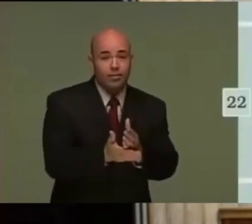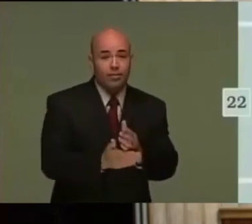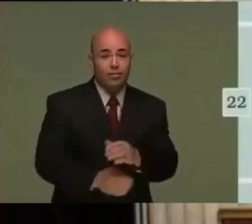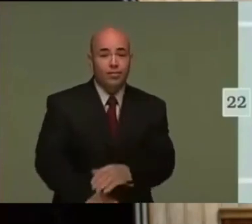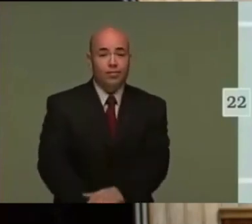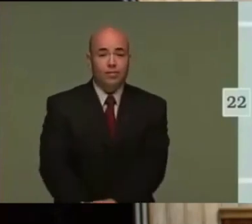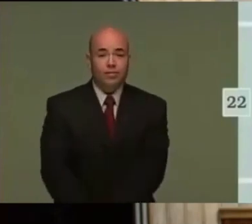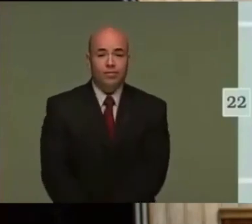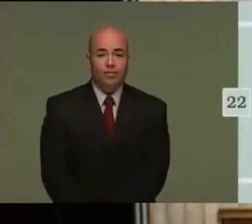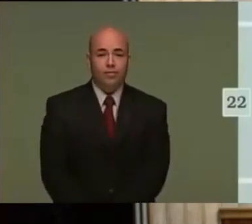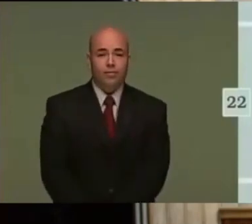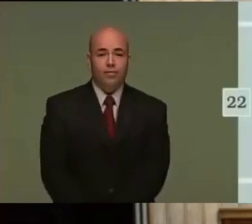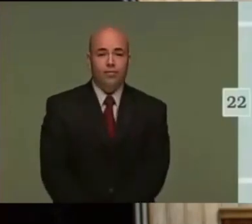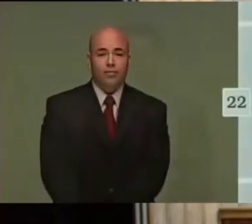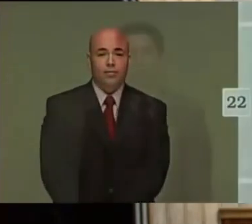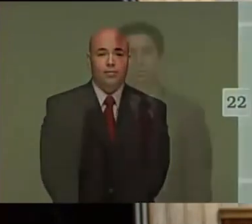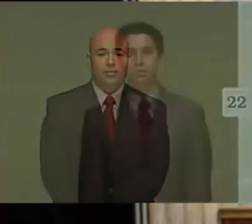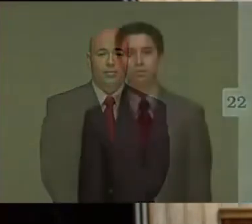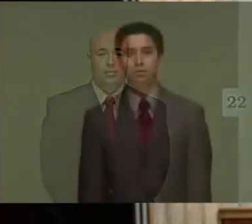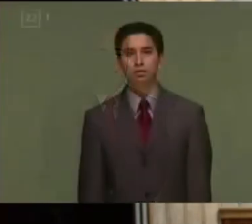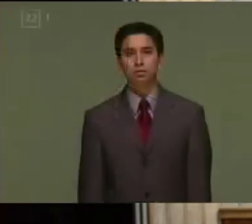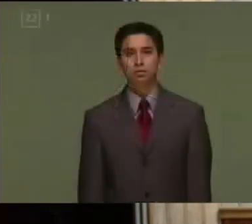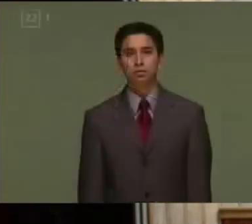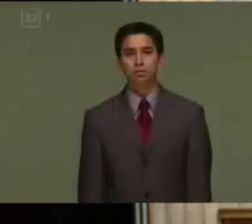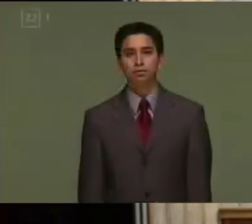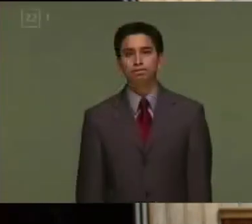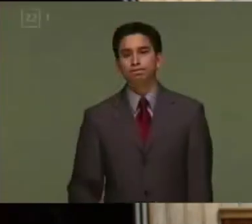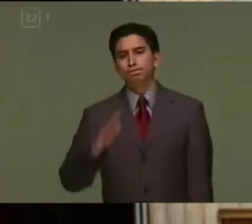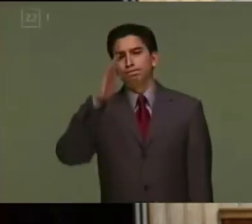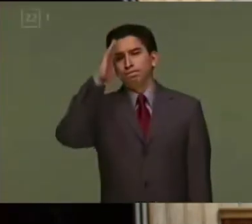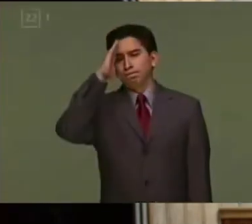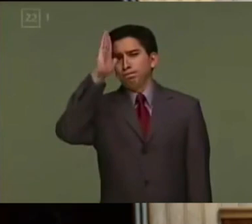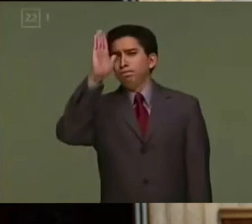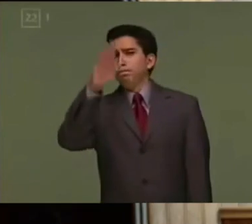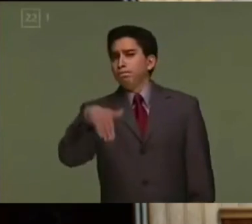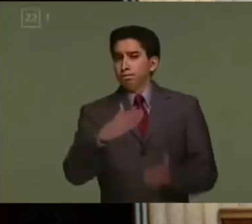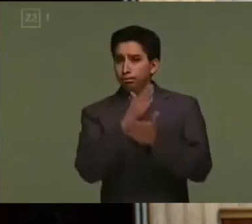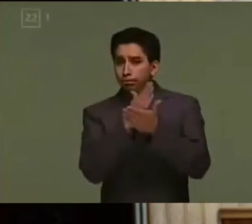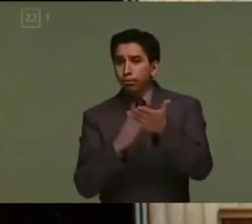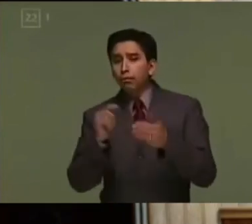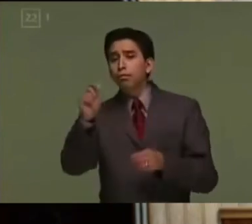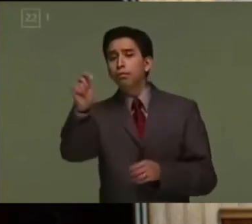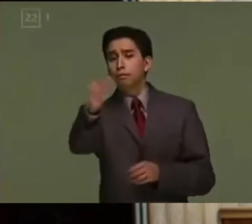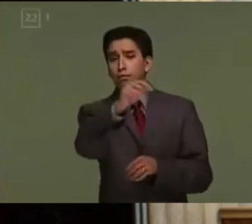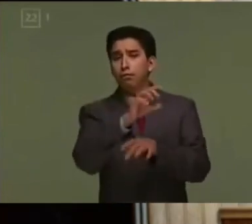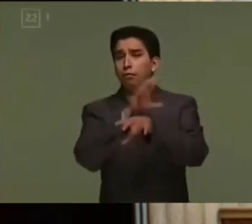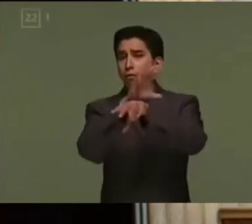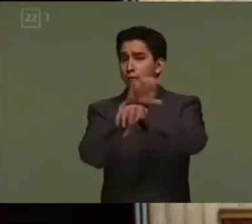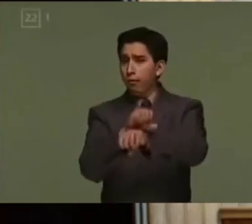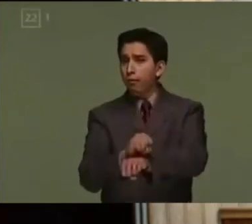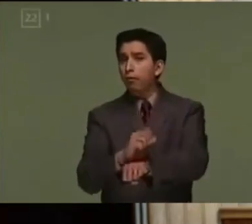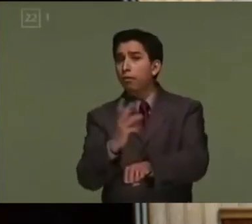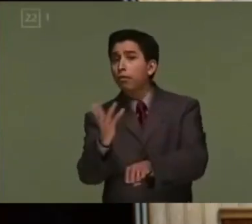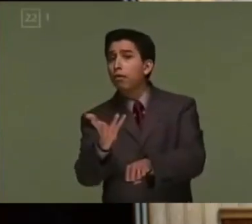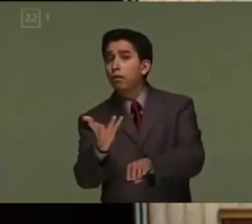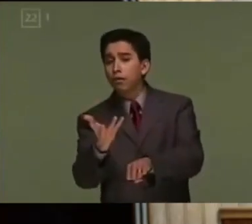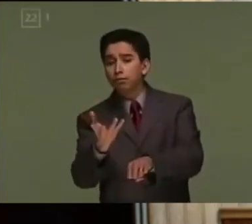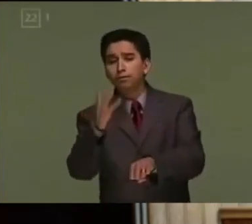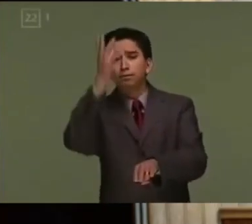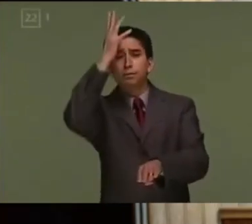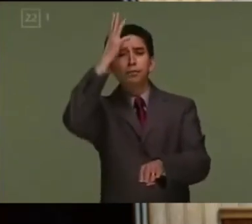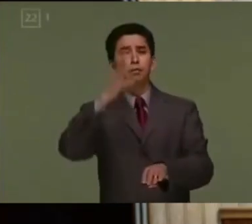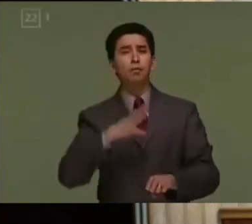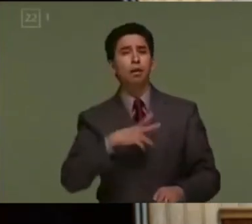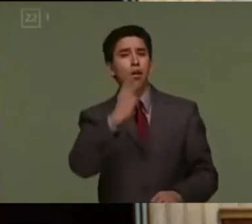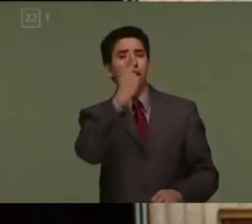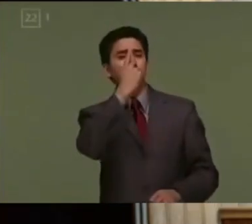earth who obey Jesus, we are the chosen ones. And since we Jehovah's Witnesses are the only faith on the face of the